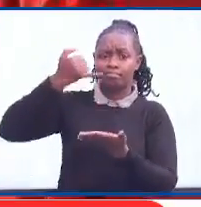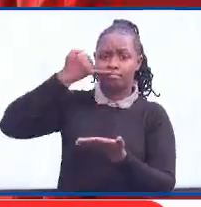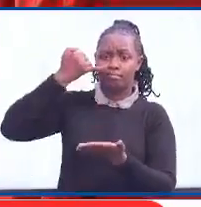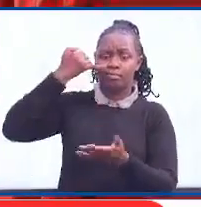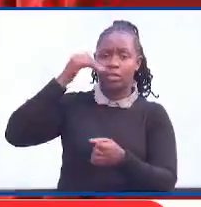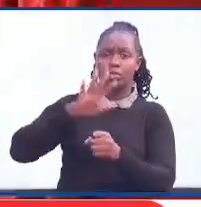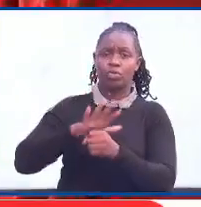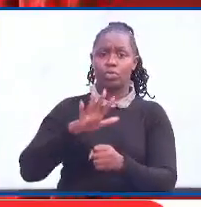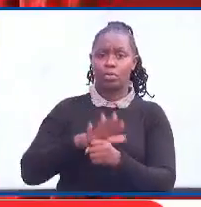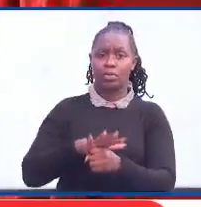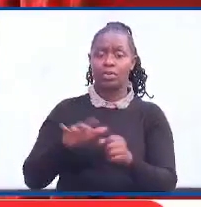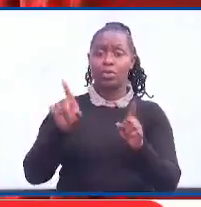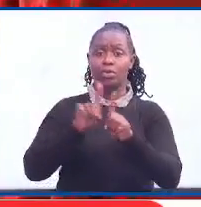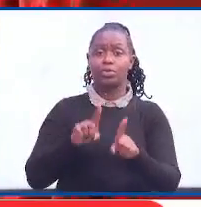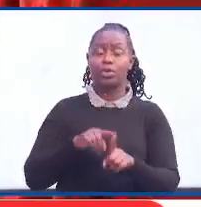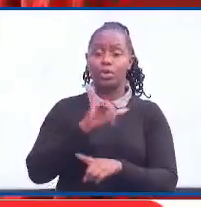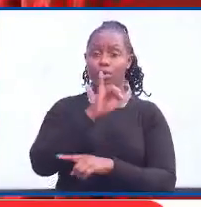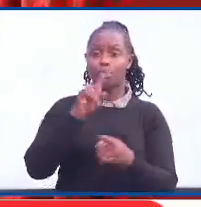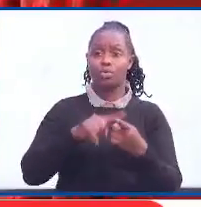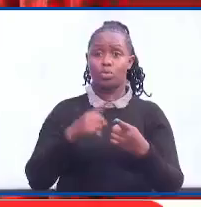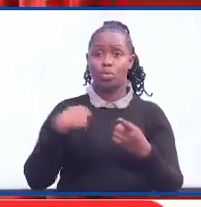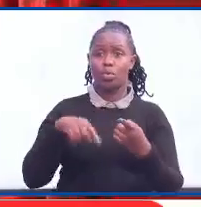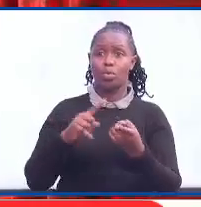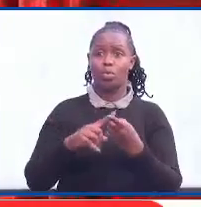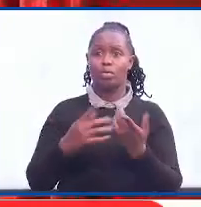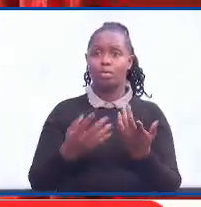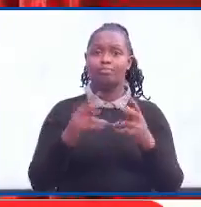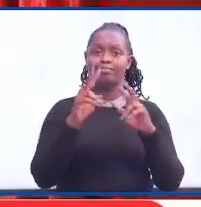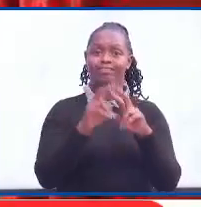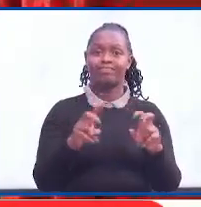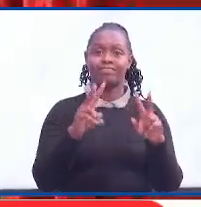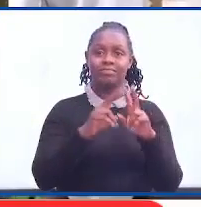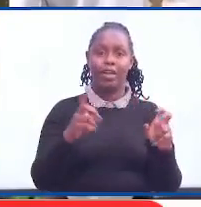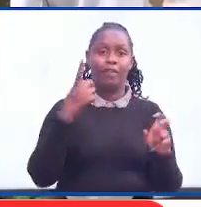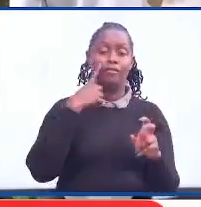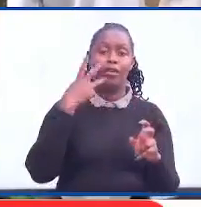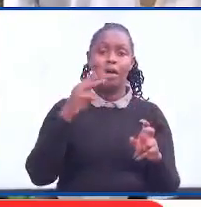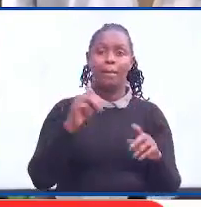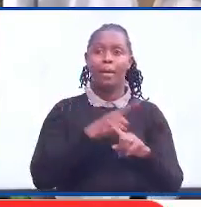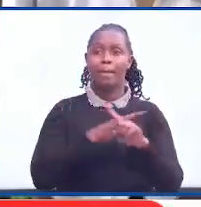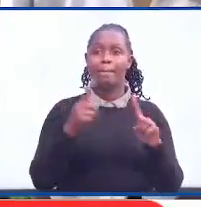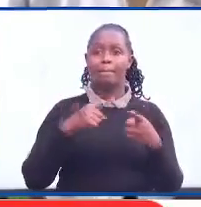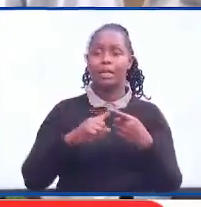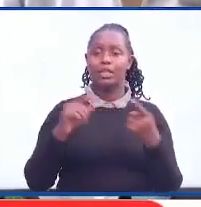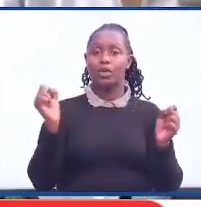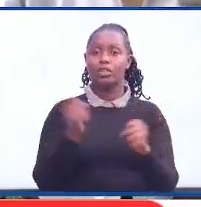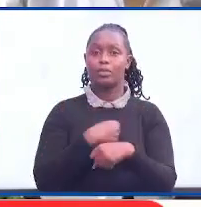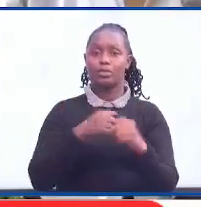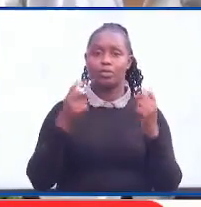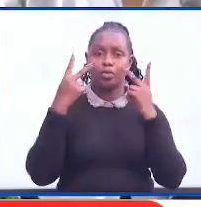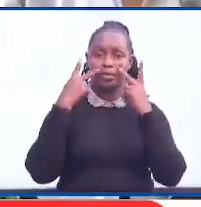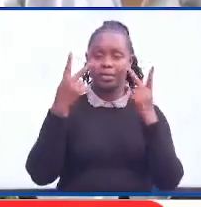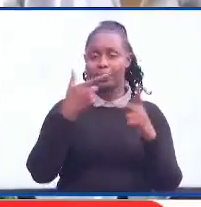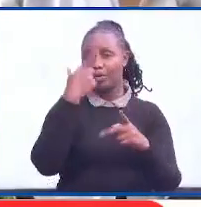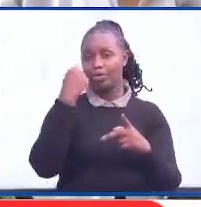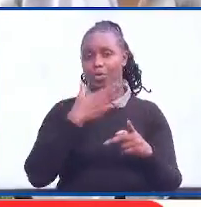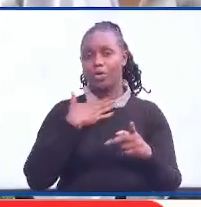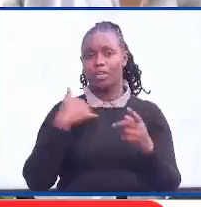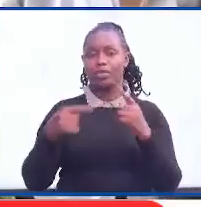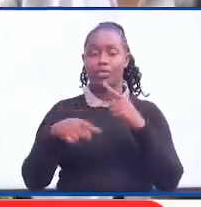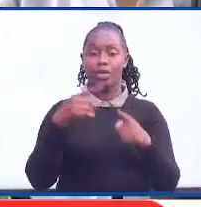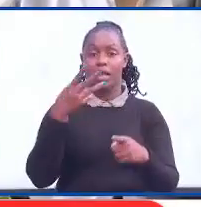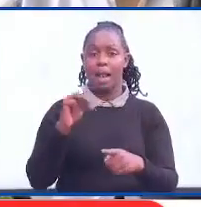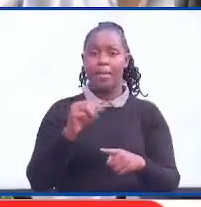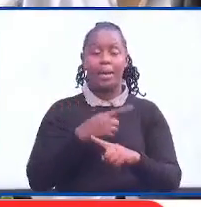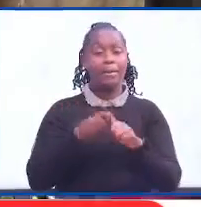Angry residents who were baying for his blood searched the area looking for him, but he was nowhere to be found. They have urged the